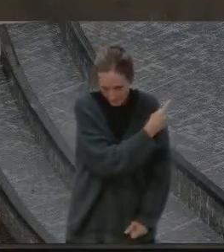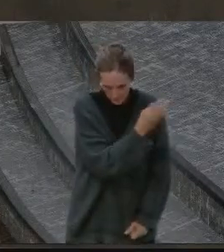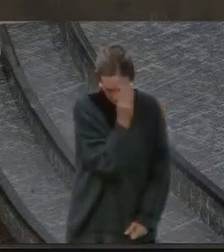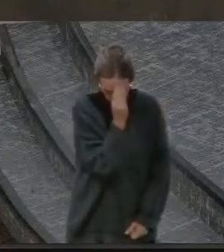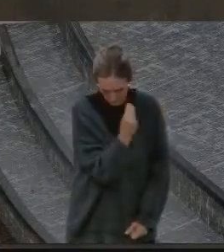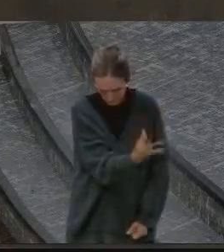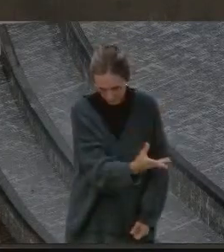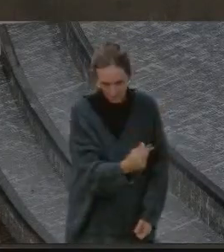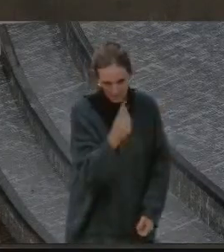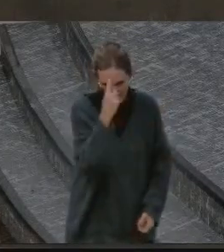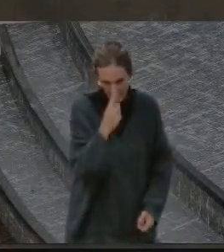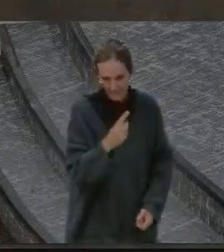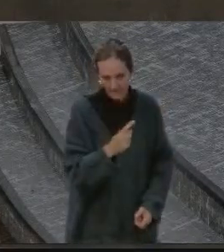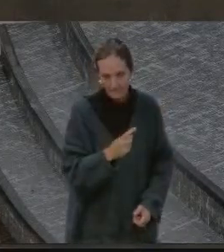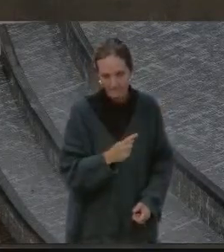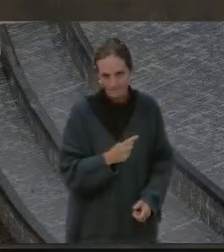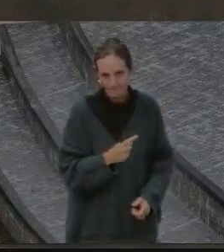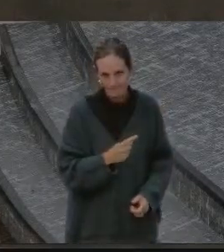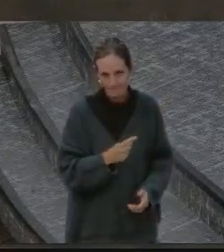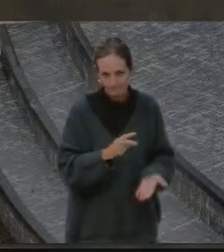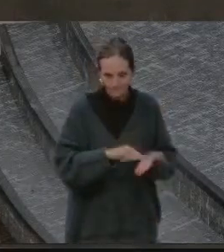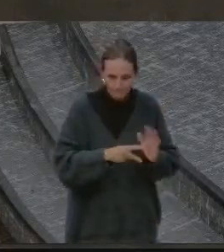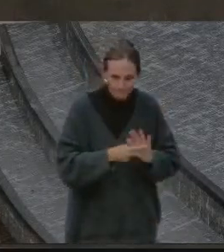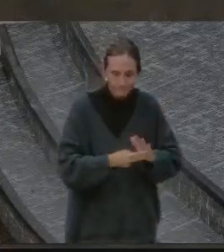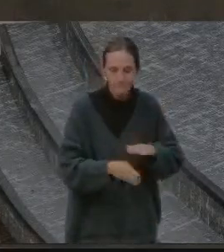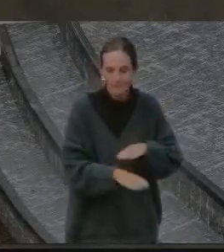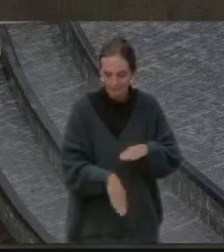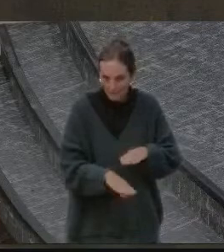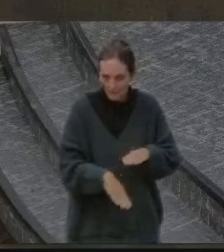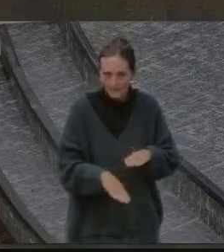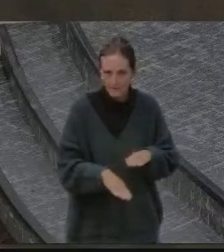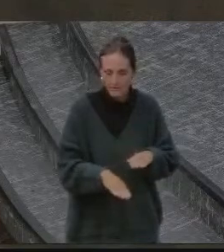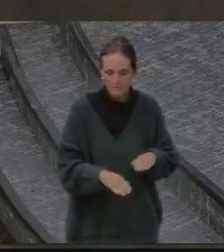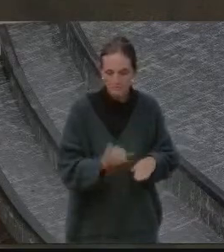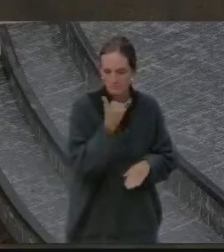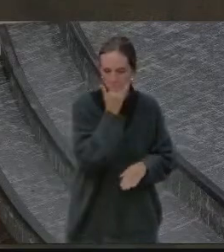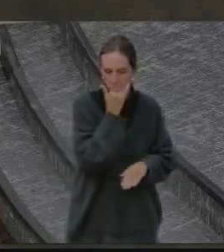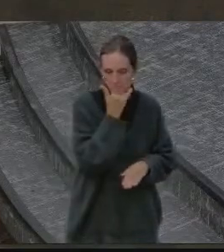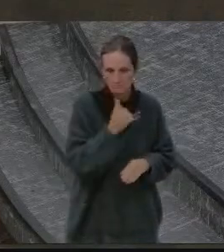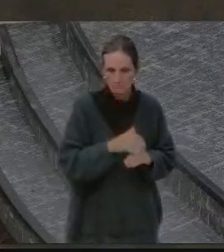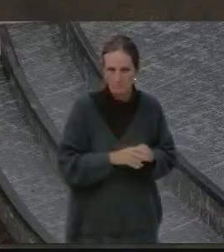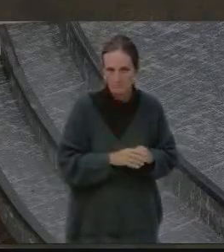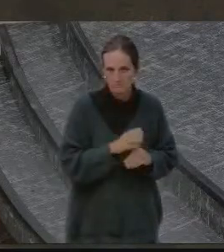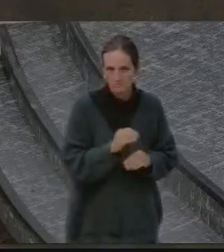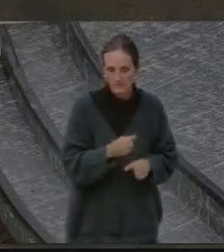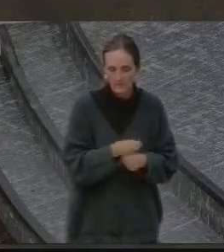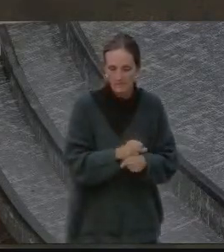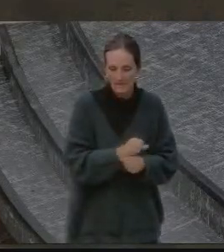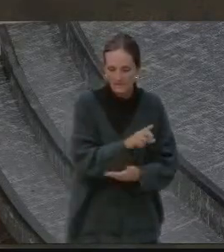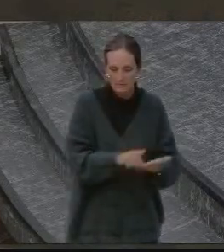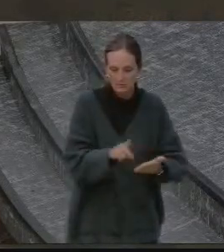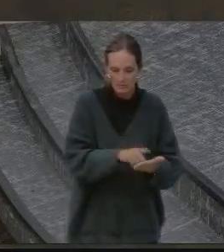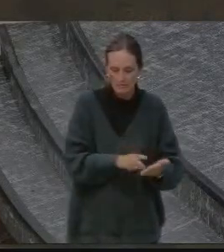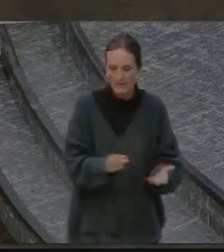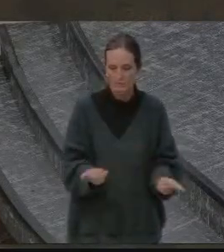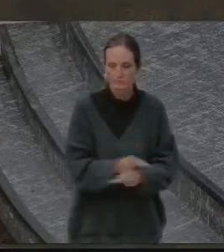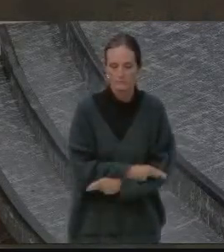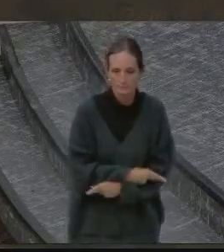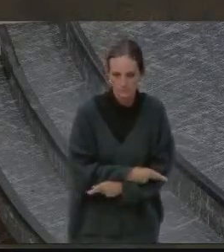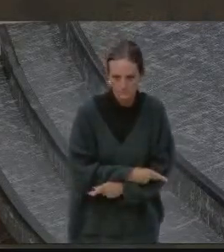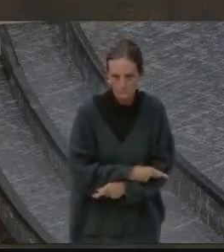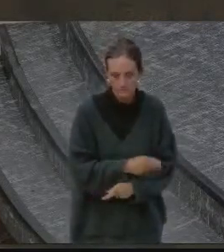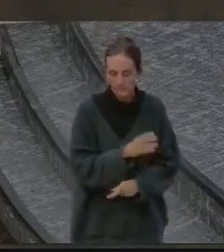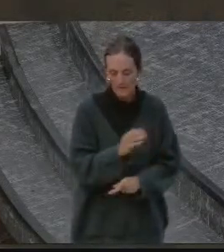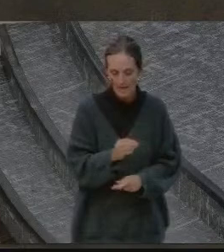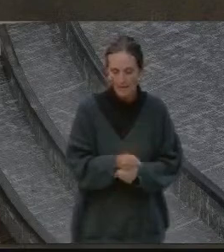is incorrect, and I think it conflates discrimination and discomfort. And because you're